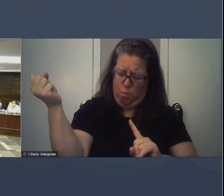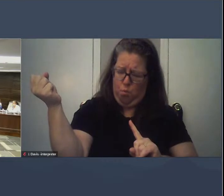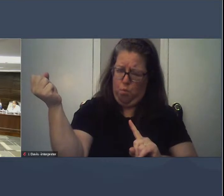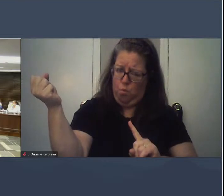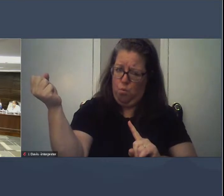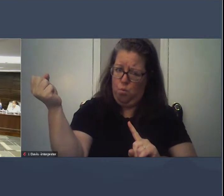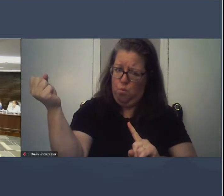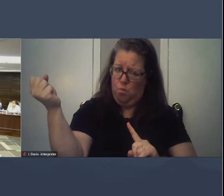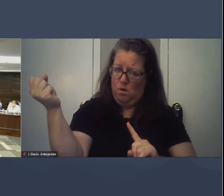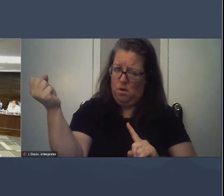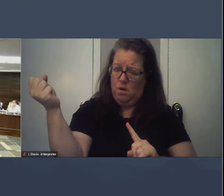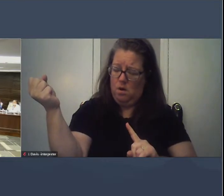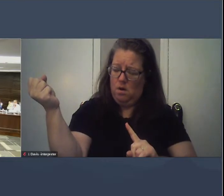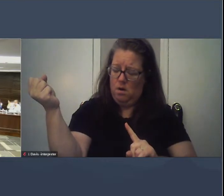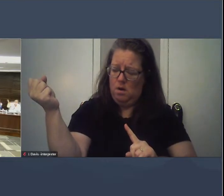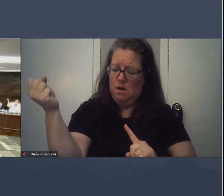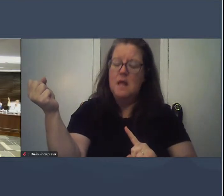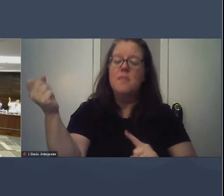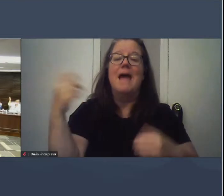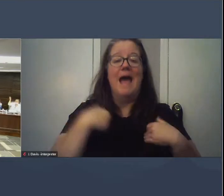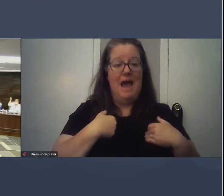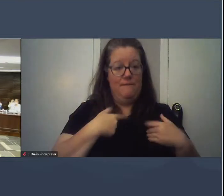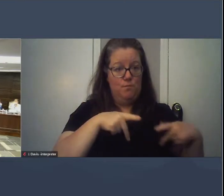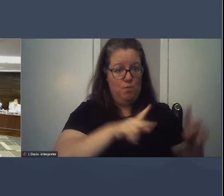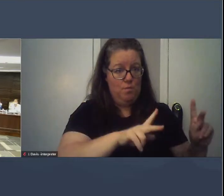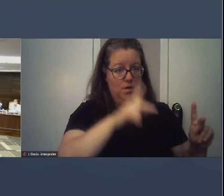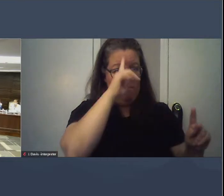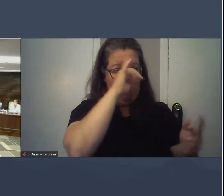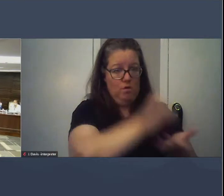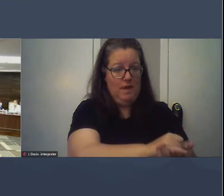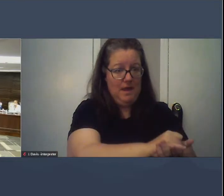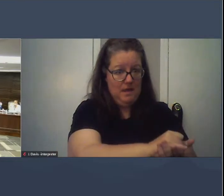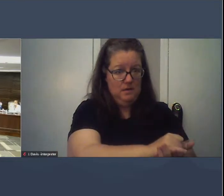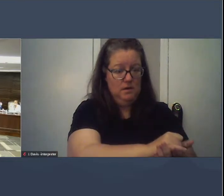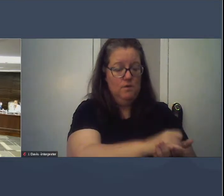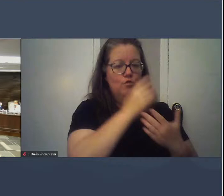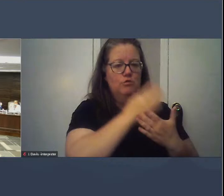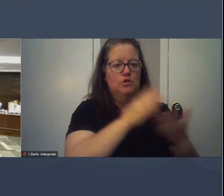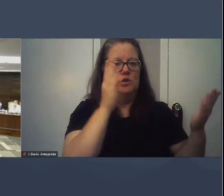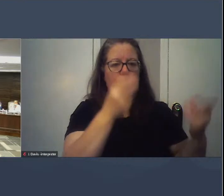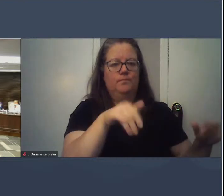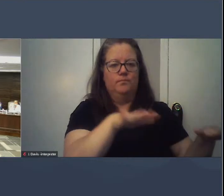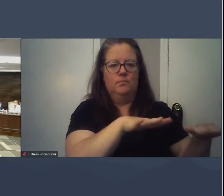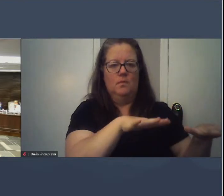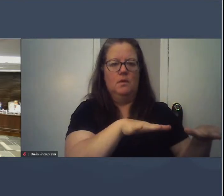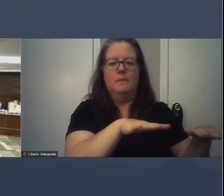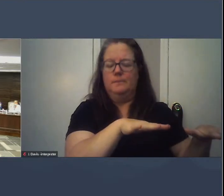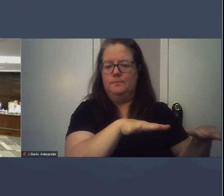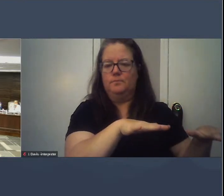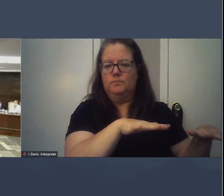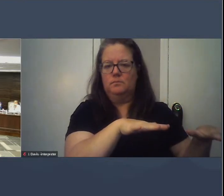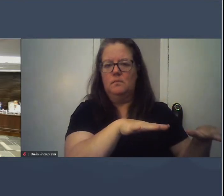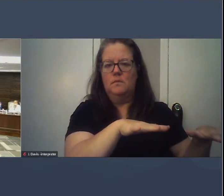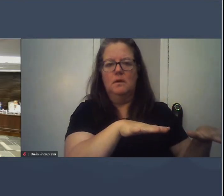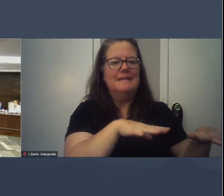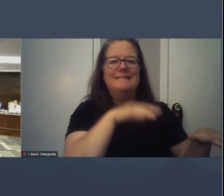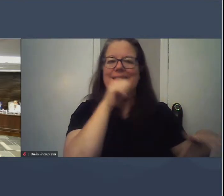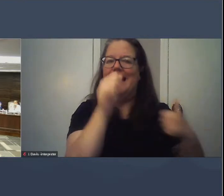hazardous materials permit for it versus just getting a general landfill? Well, it's not a hazardous